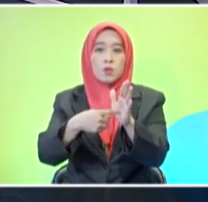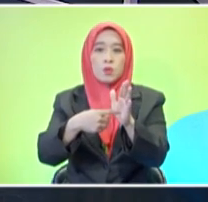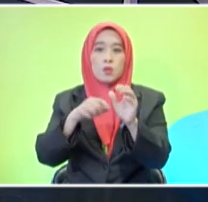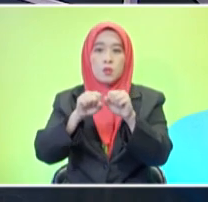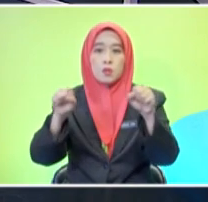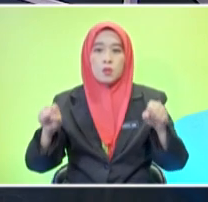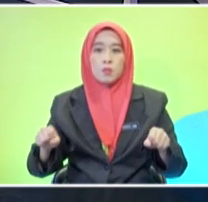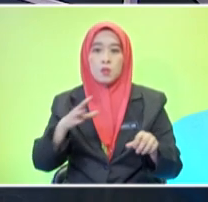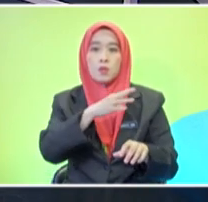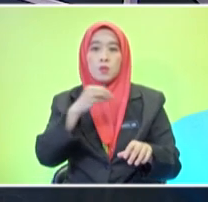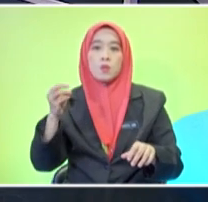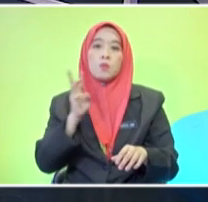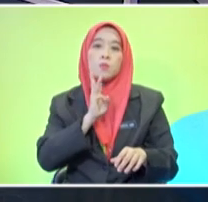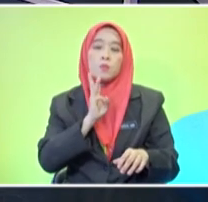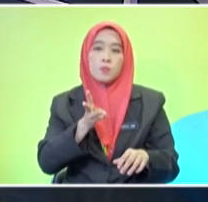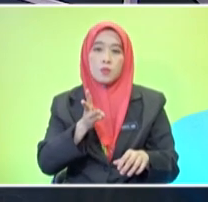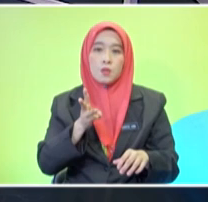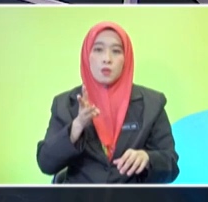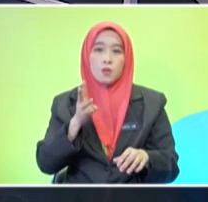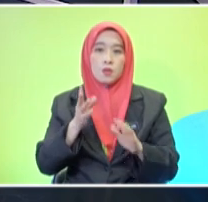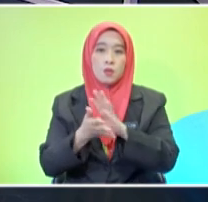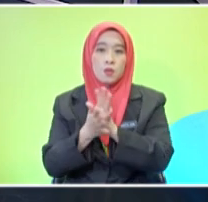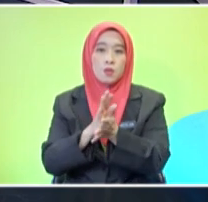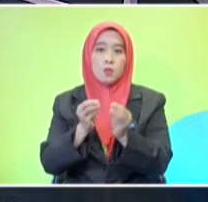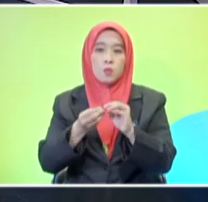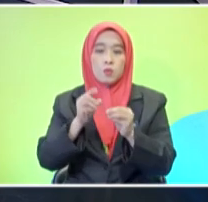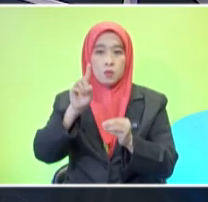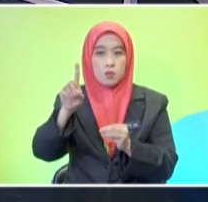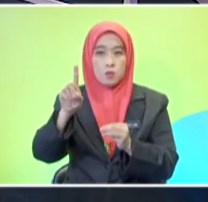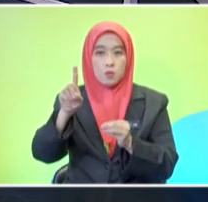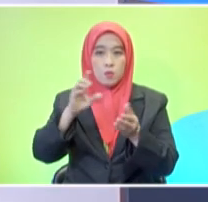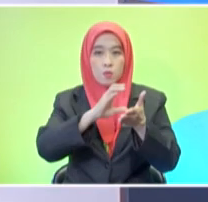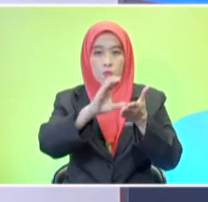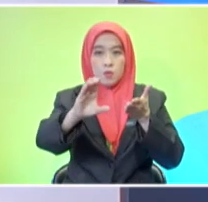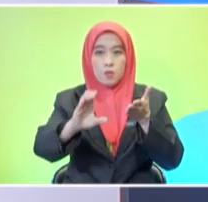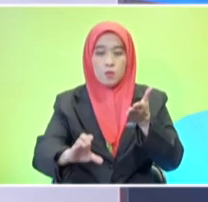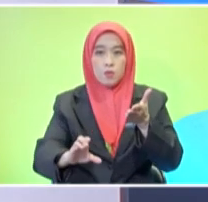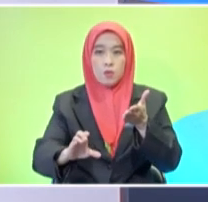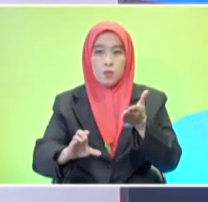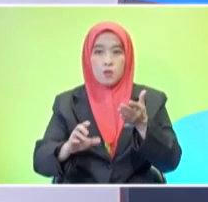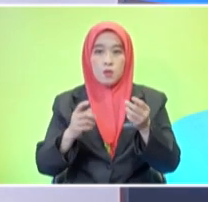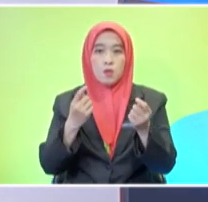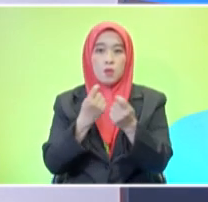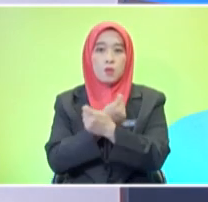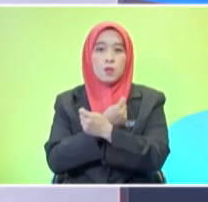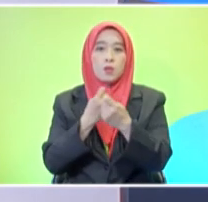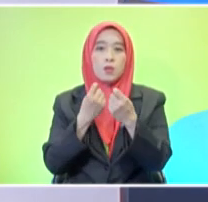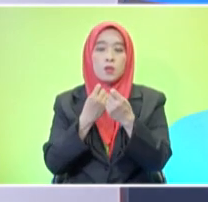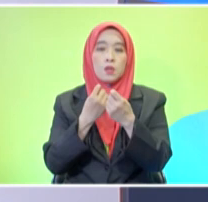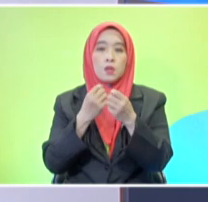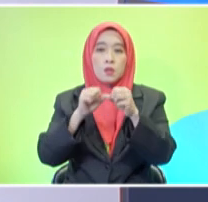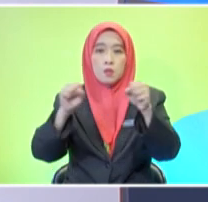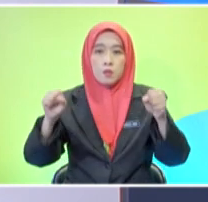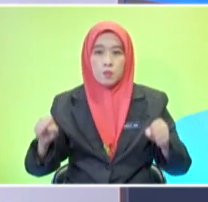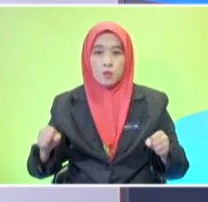and water, okay? So, the first graph, the first bar chart is about competition. For space